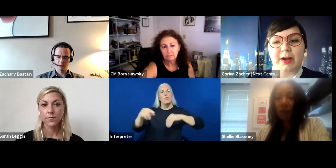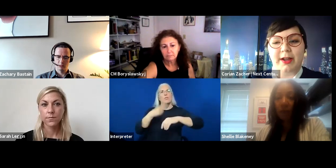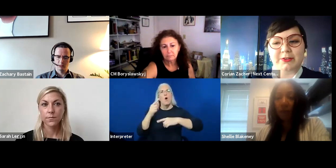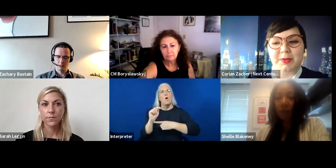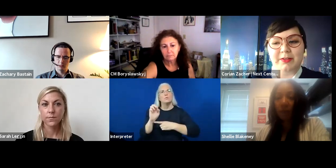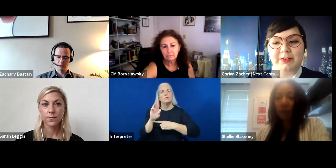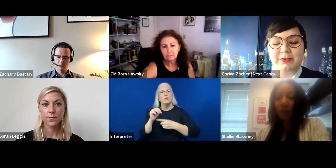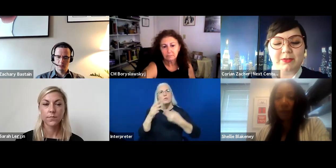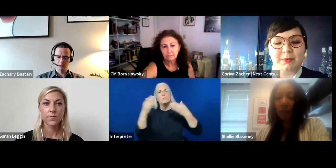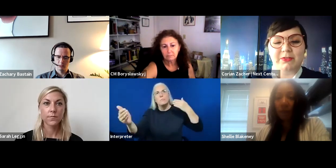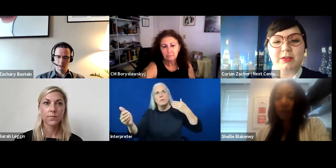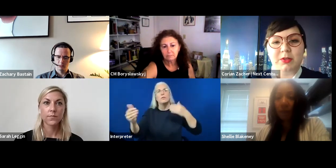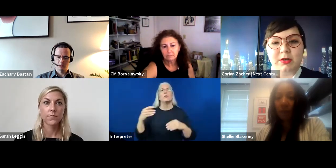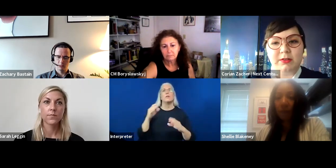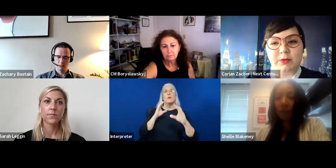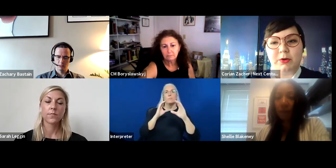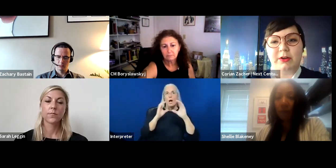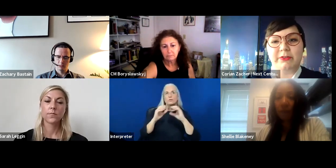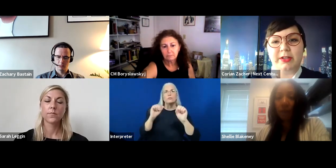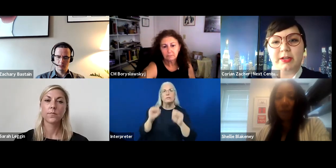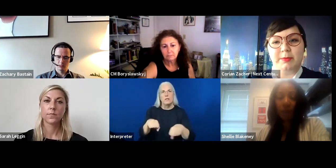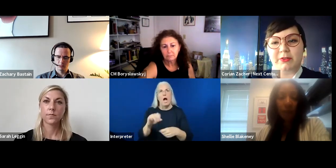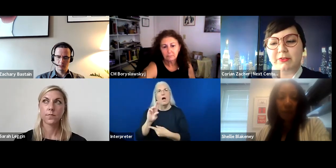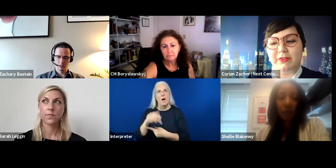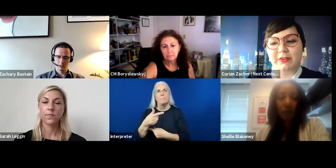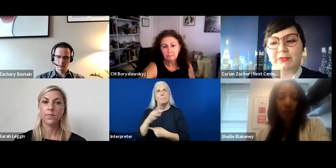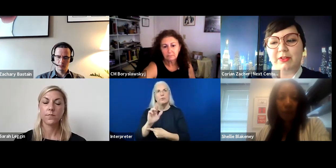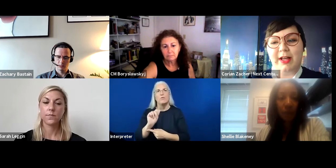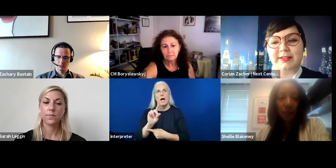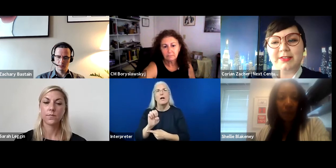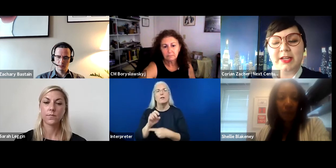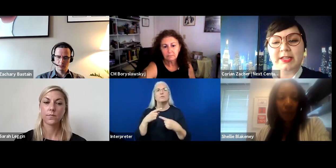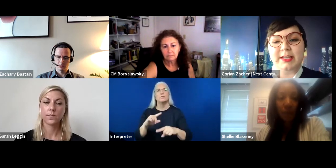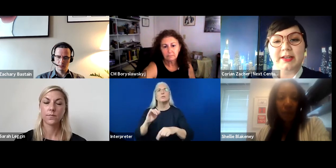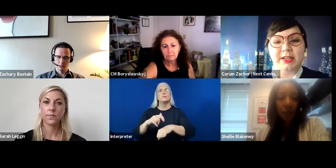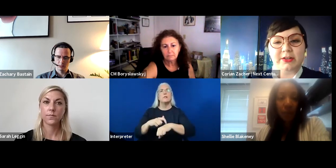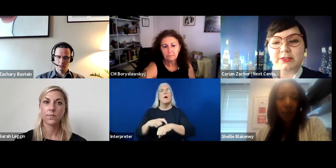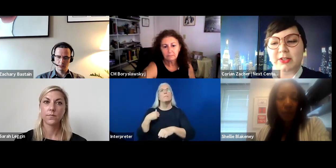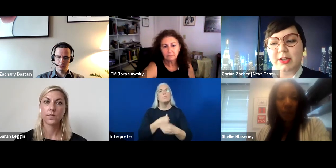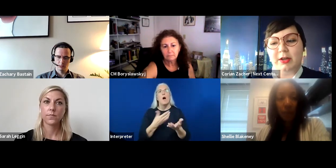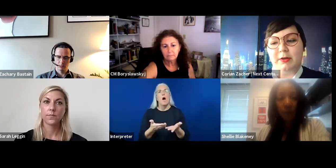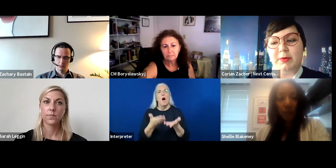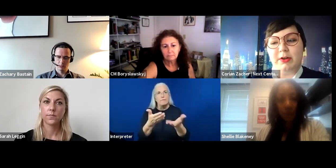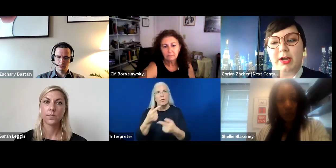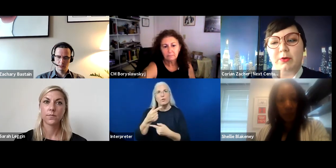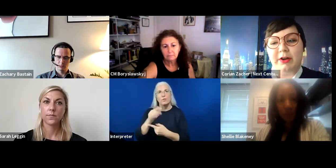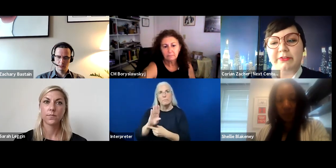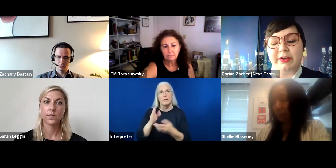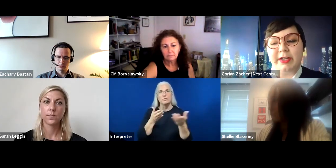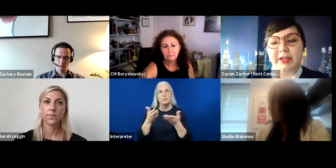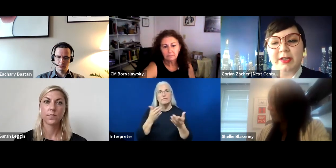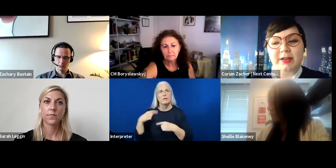to support higher speeds. So some of the communities that were offering gigabit services for the last 10 years are